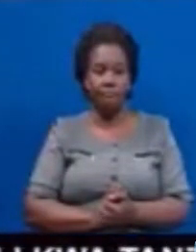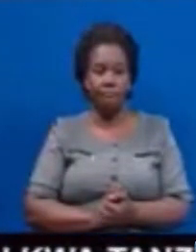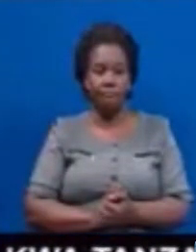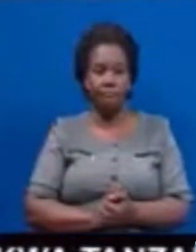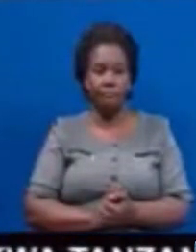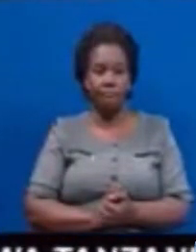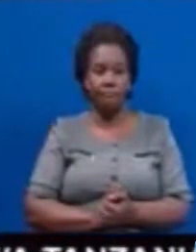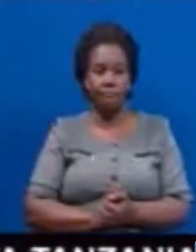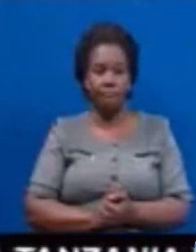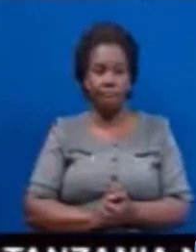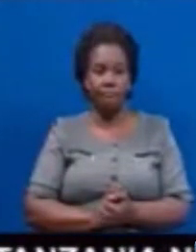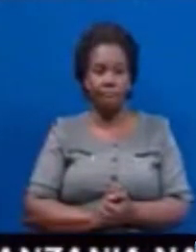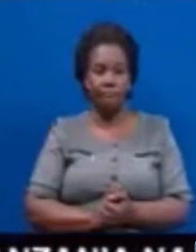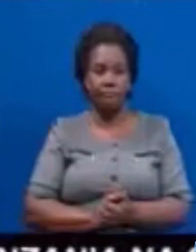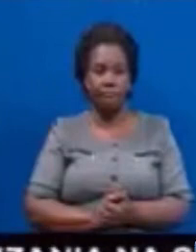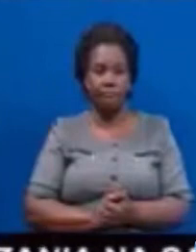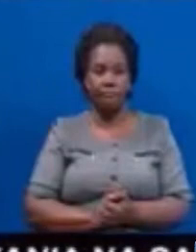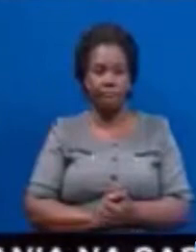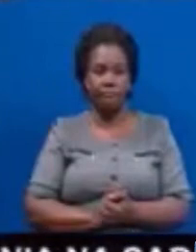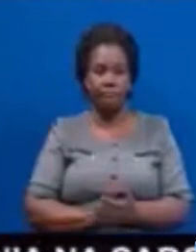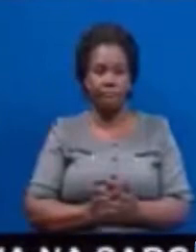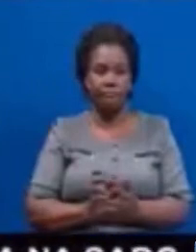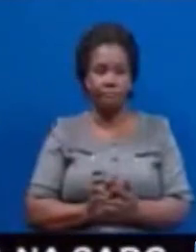inspiring in life.